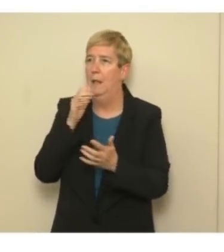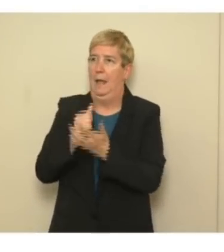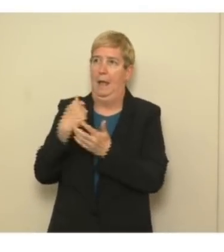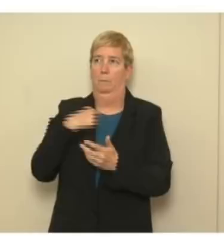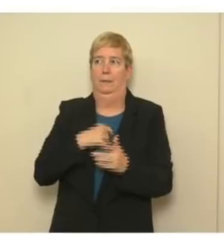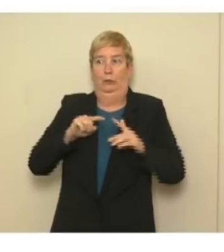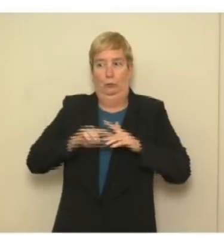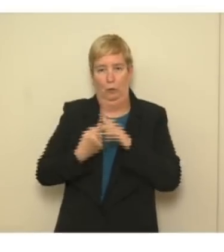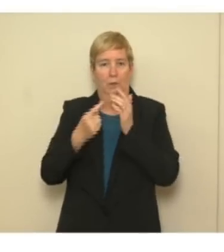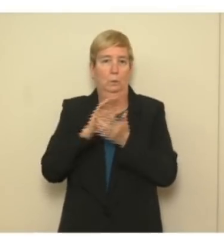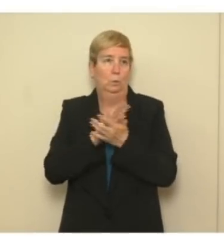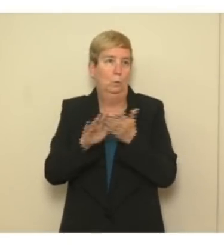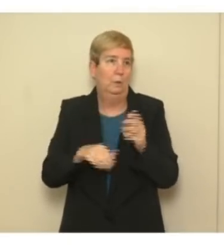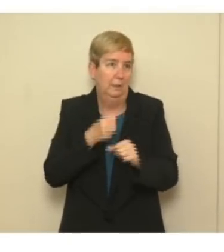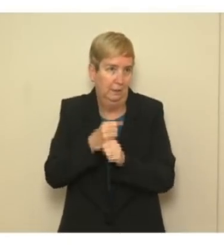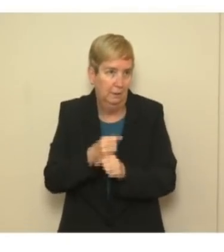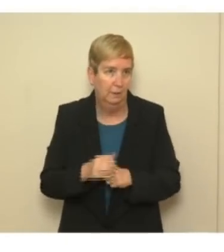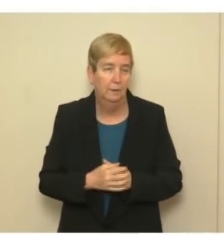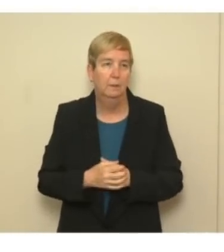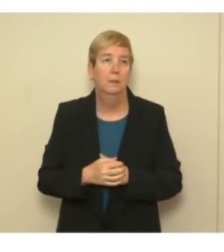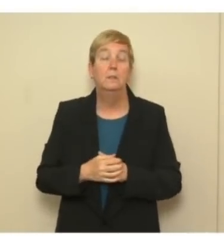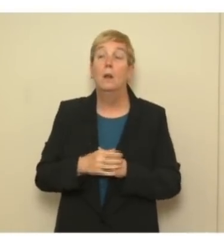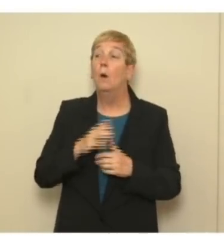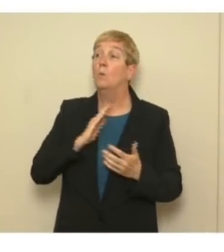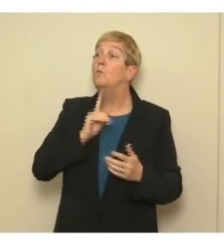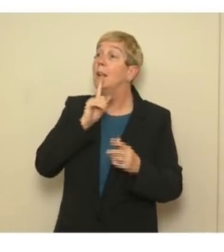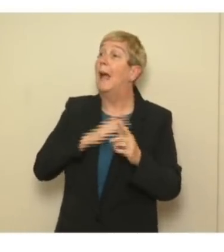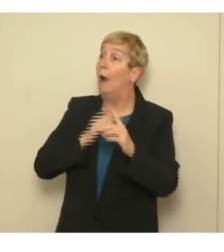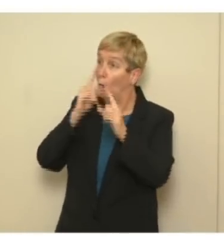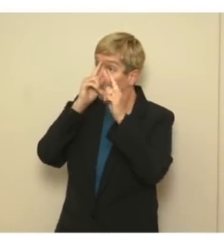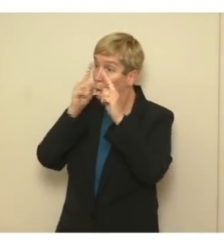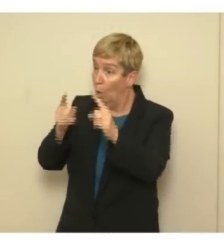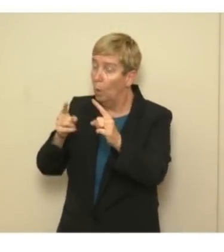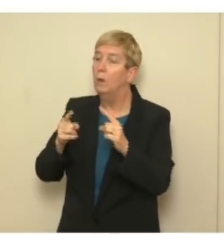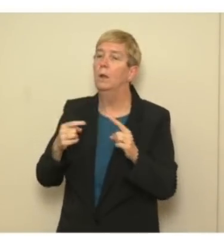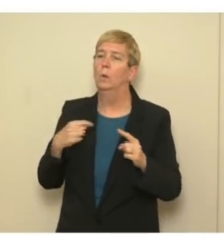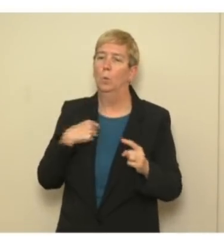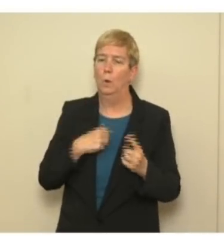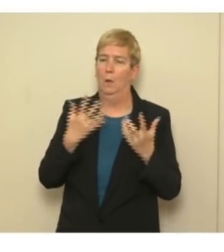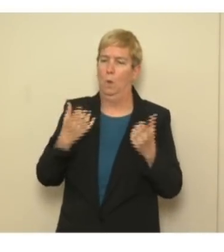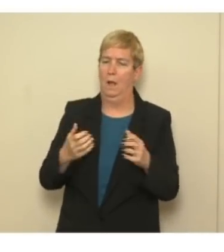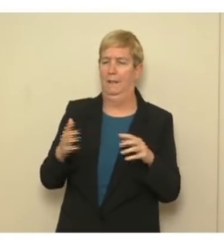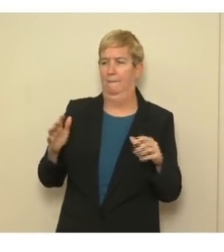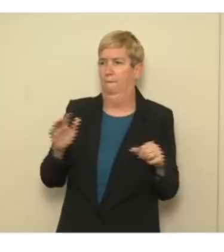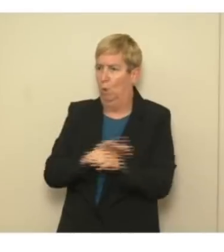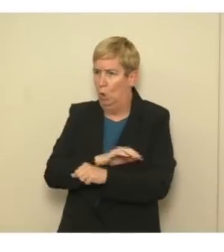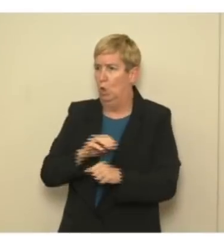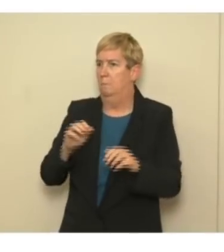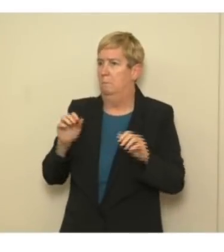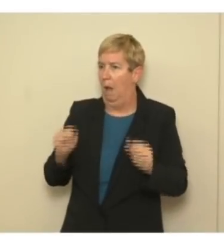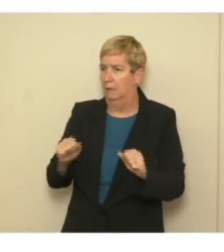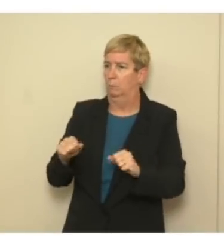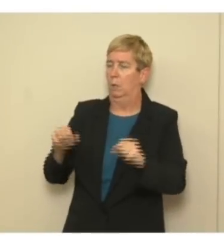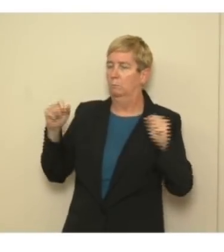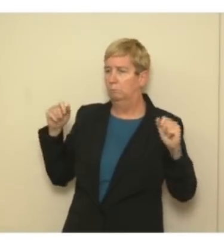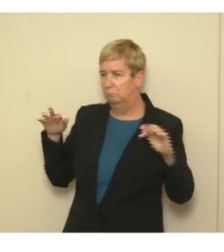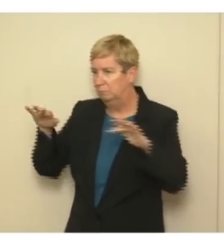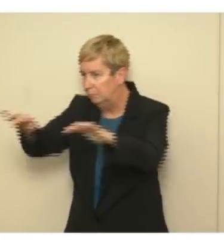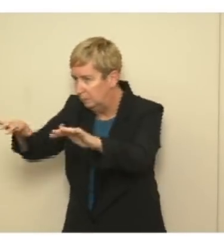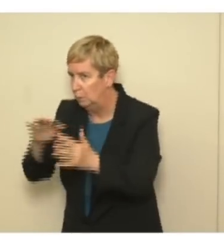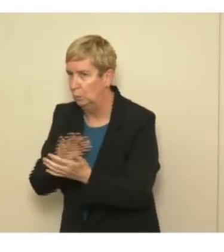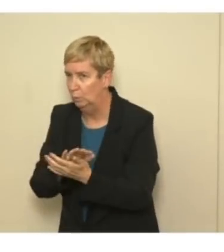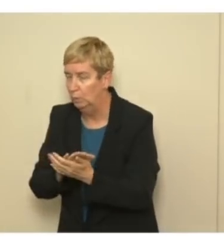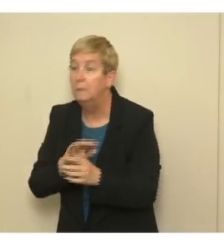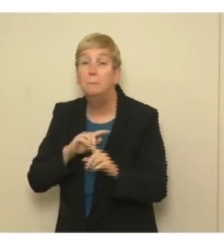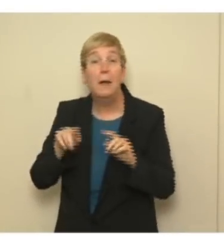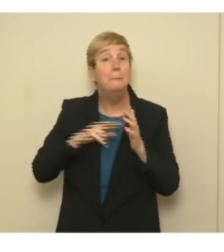year. So as we indicated, as our goal is to move into the full entry capacity. In order to do that, there's things that each